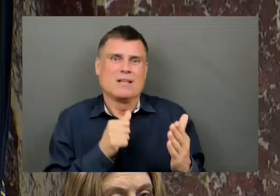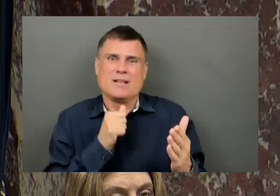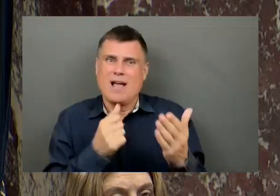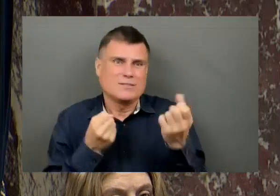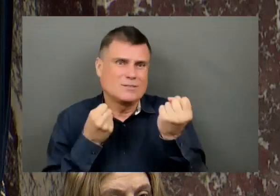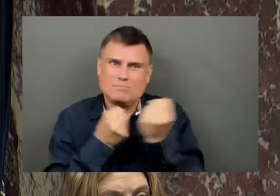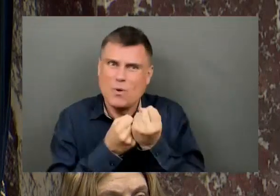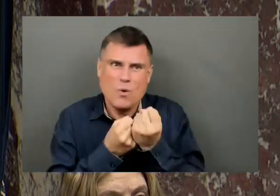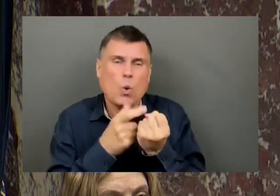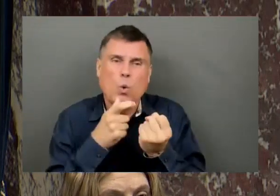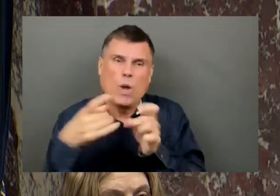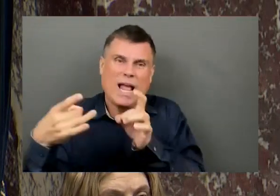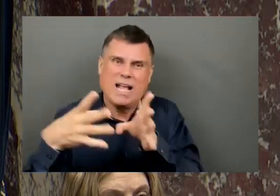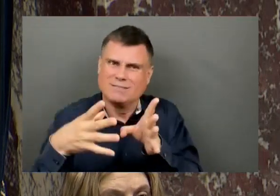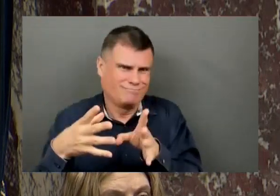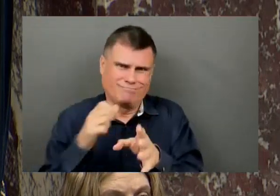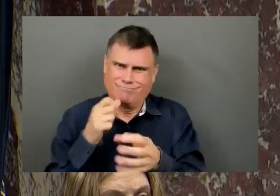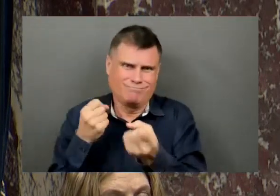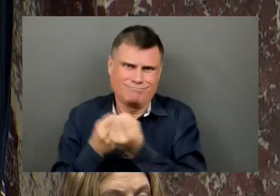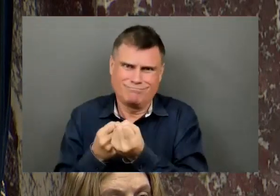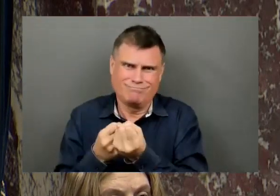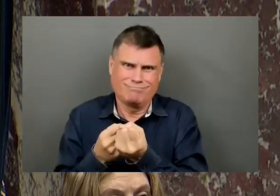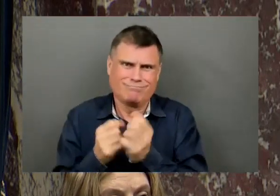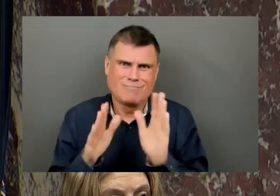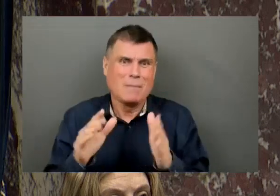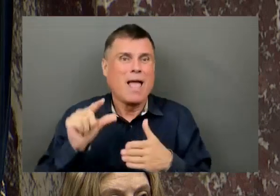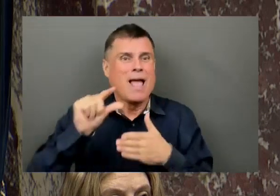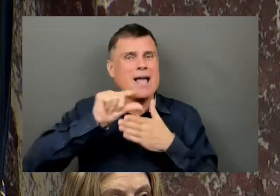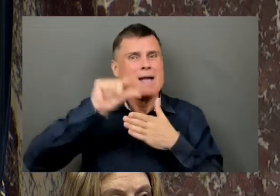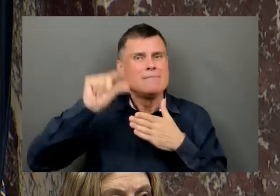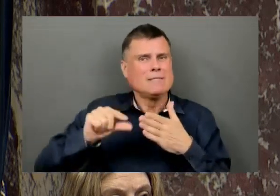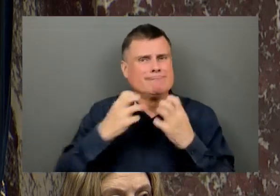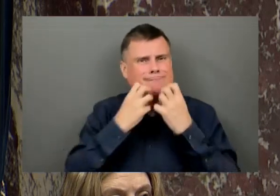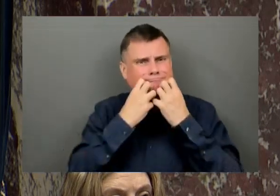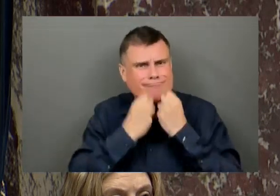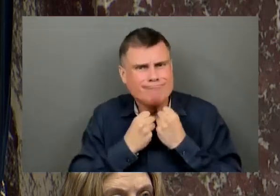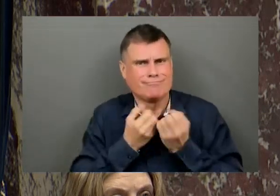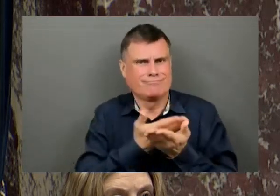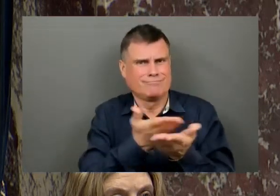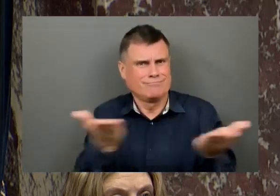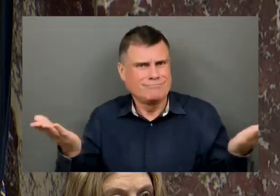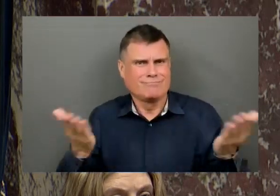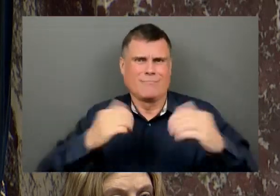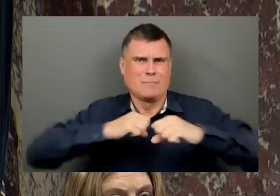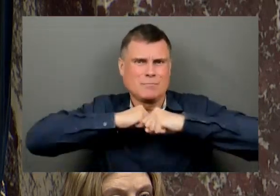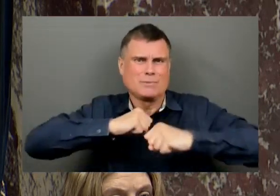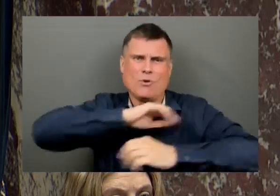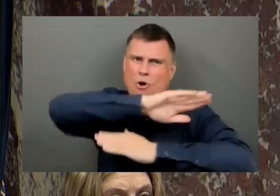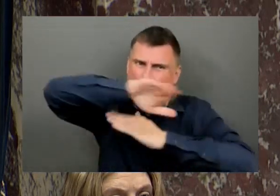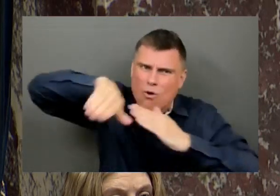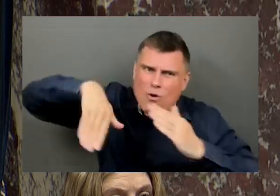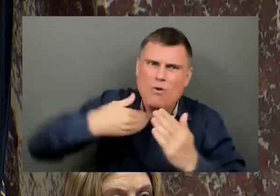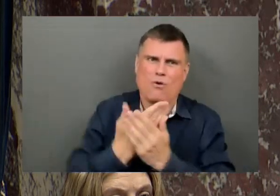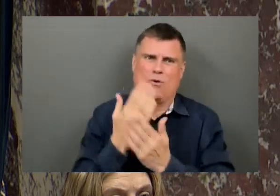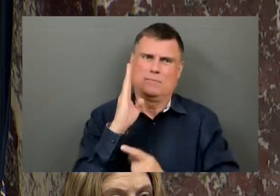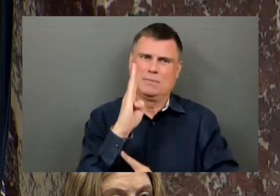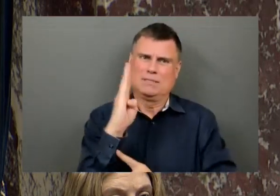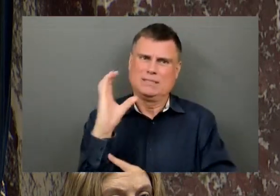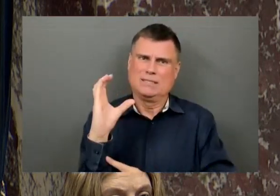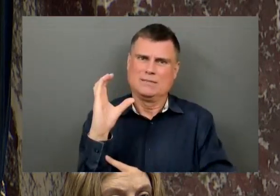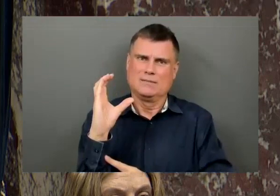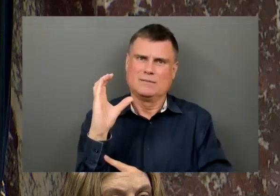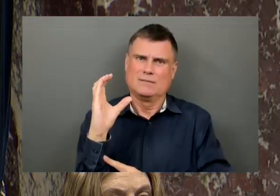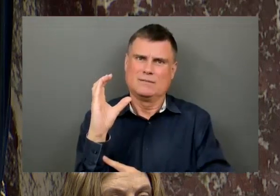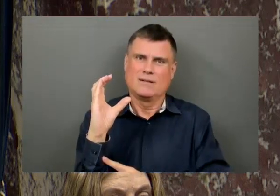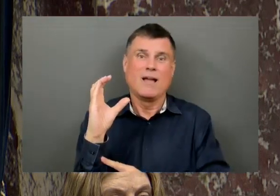all Canadians in British Columbia. What we have seen in Victoria from a religious leader is spreading of